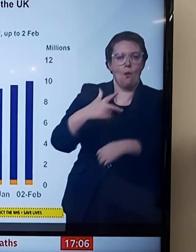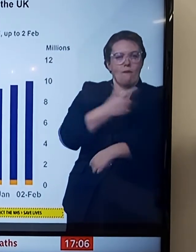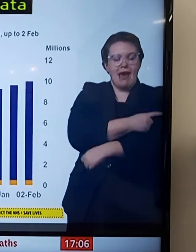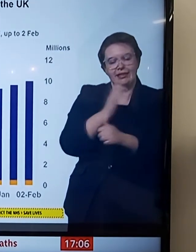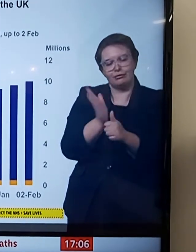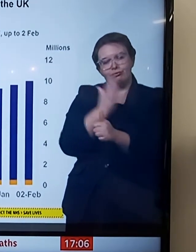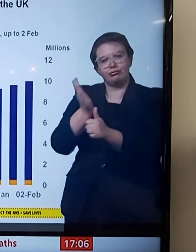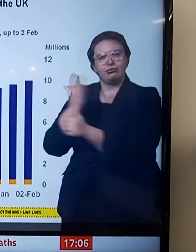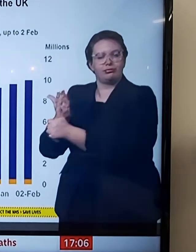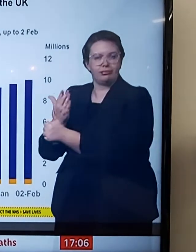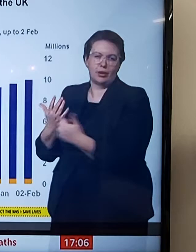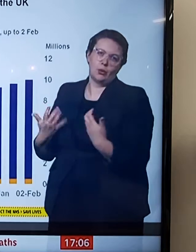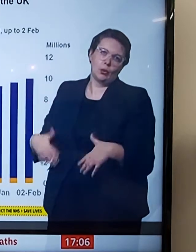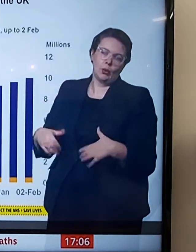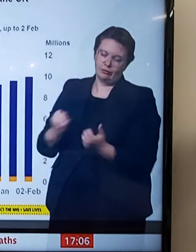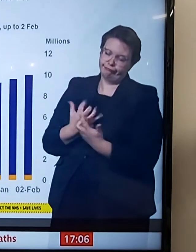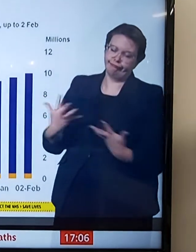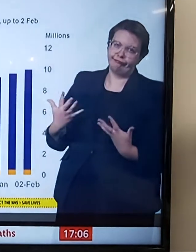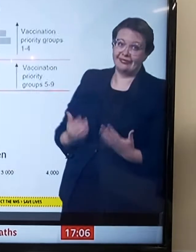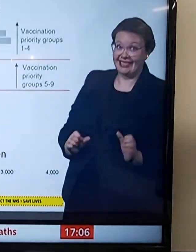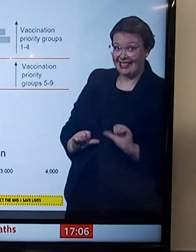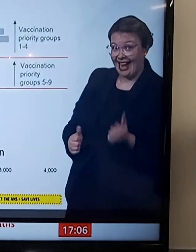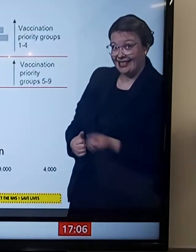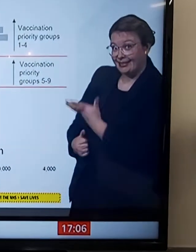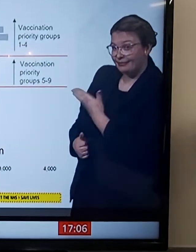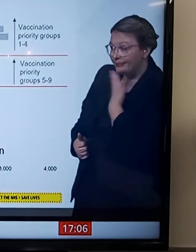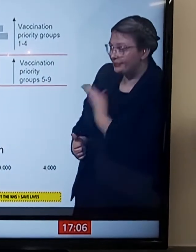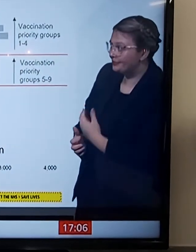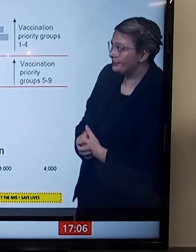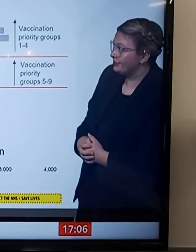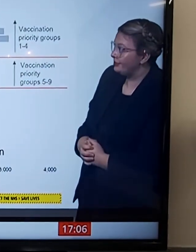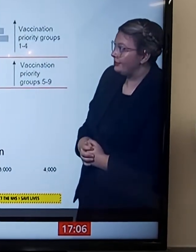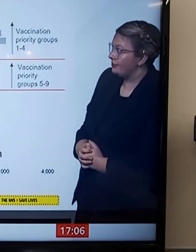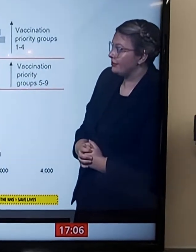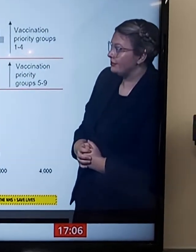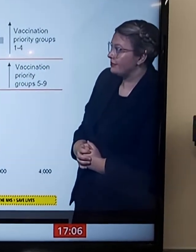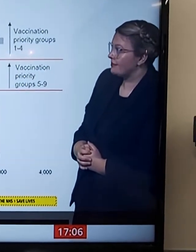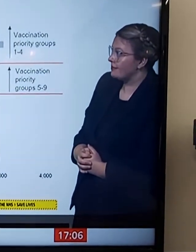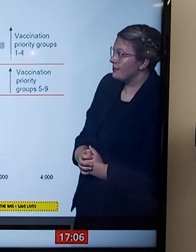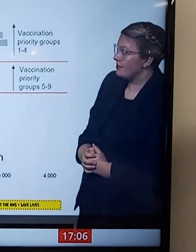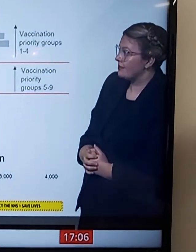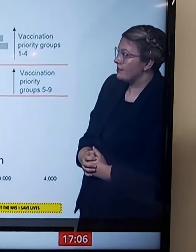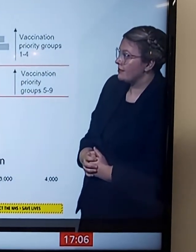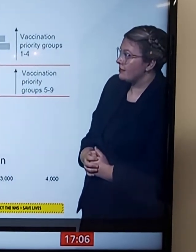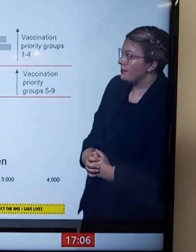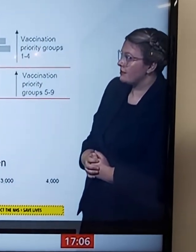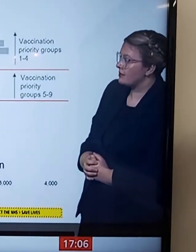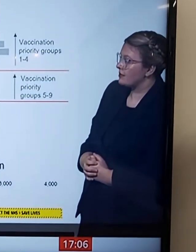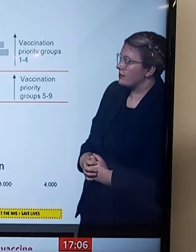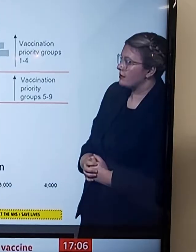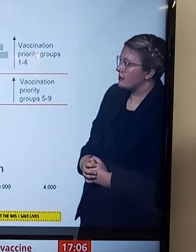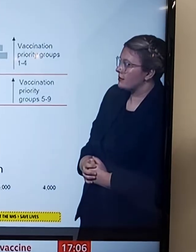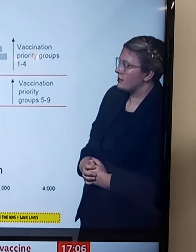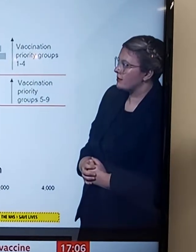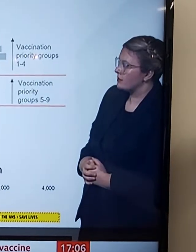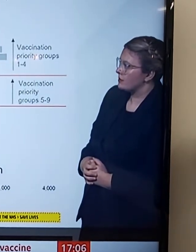very substantial. Next slide, please. So the final slide, and I wanted to take a little bit of time on this